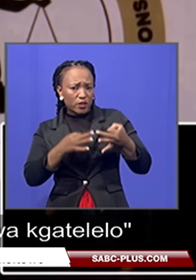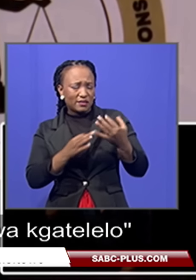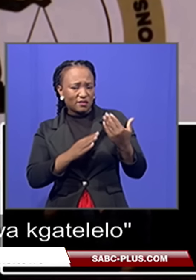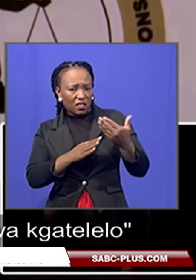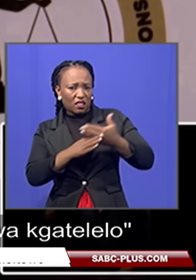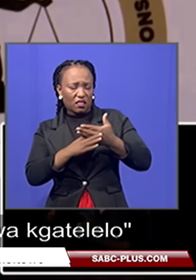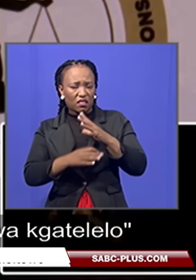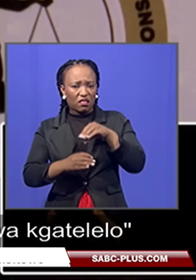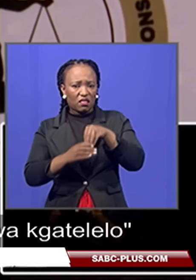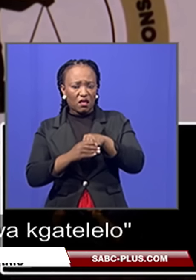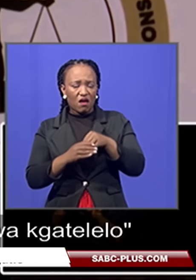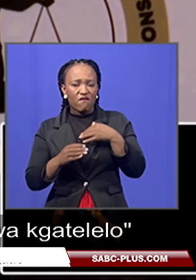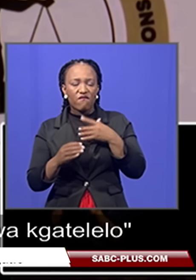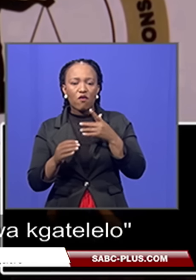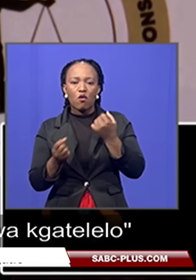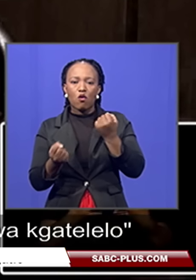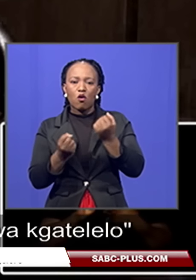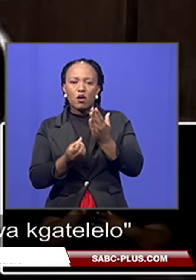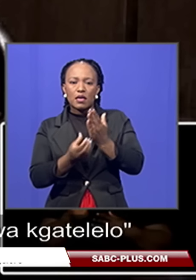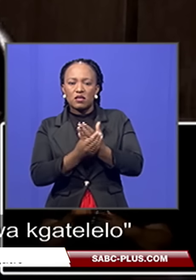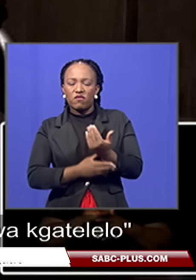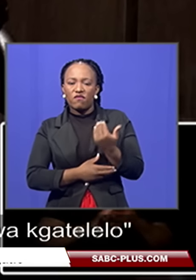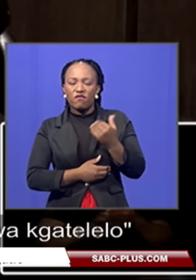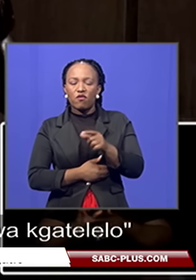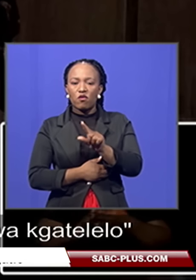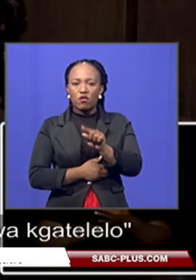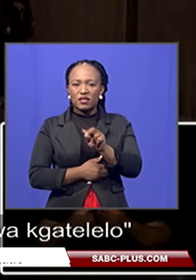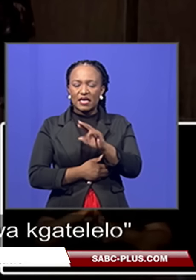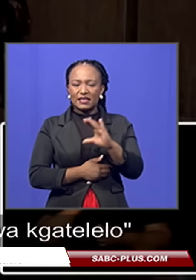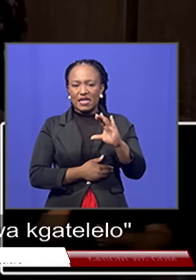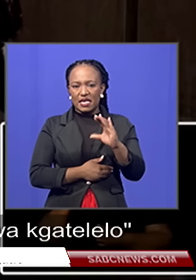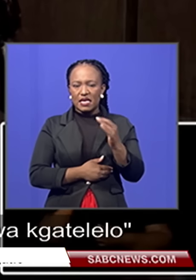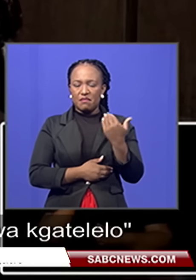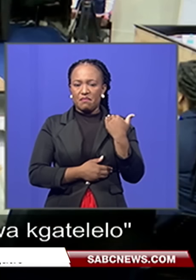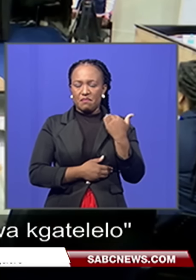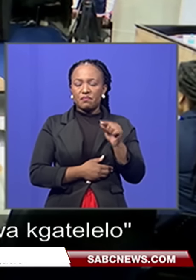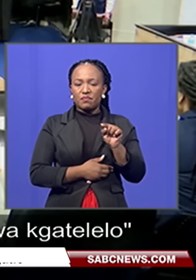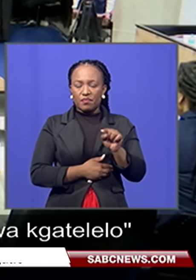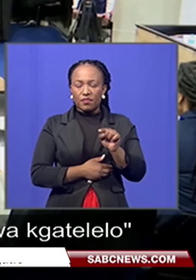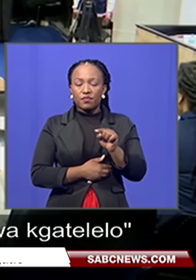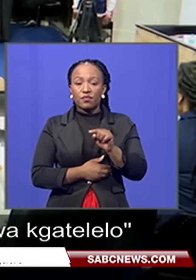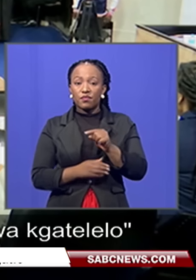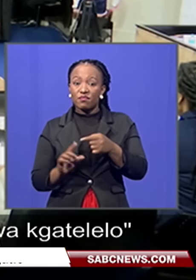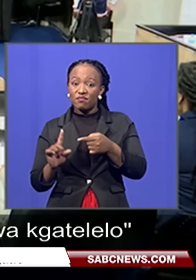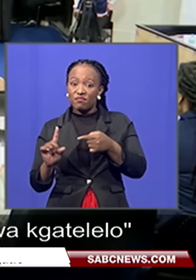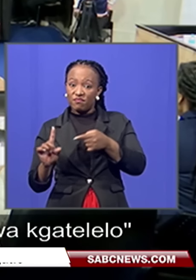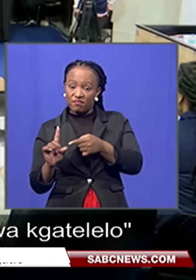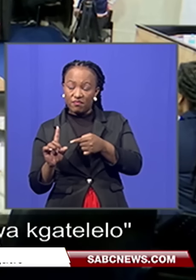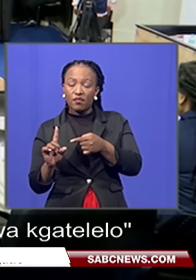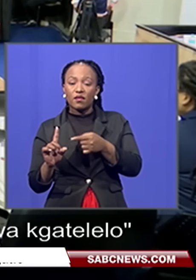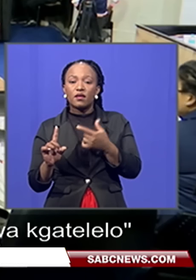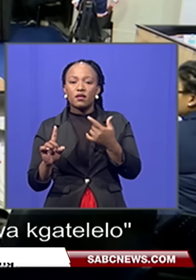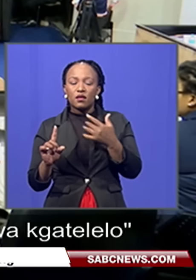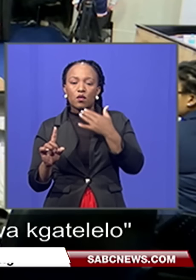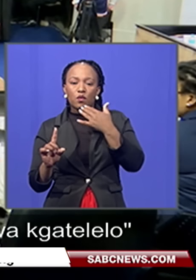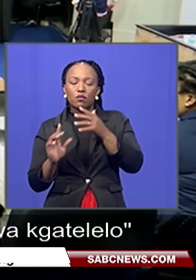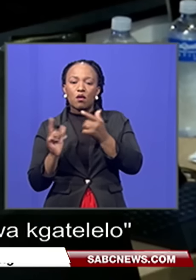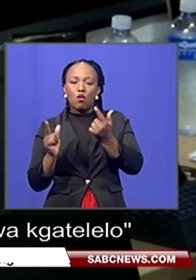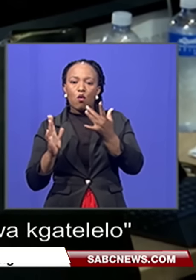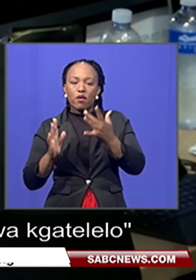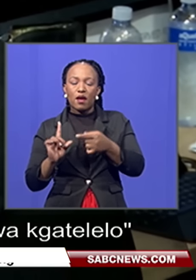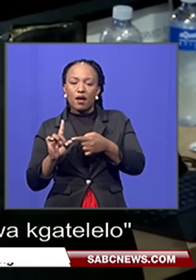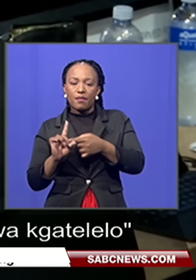ka maikemišetšo ditshekong tša melatong ya khomišene ya nnete le poelano. Ackerman o be a lebane le moemedi wa